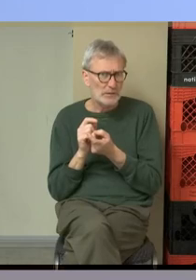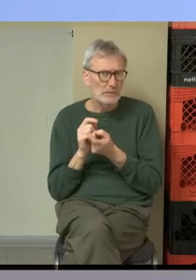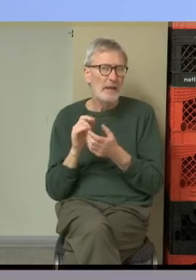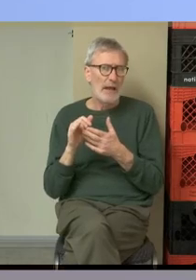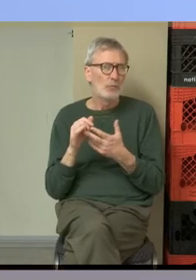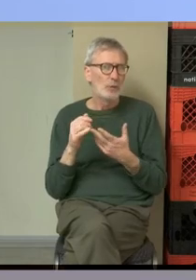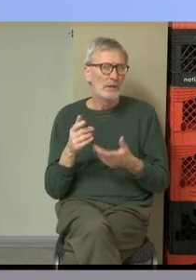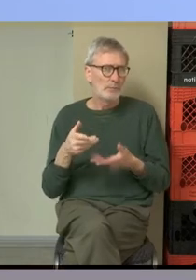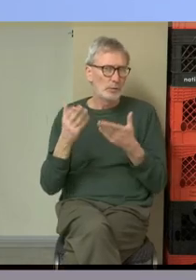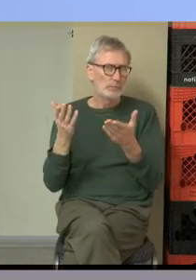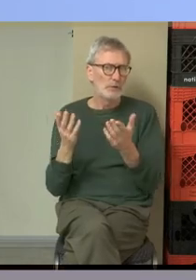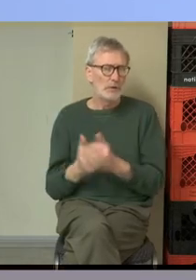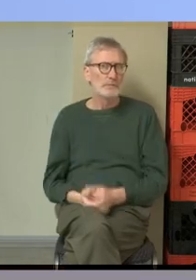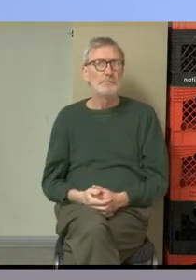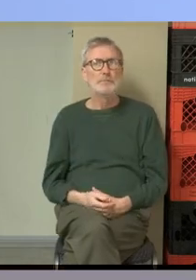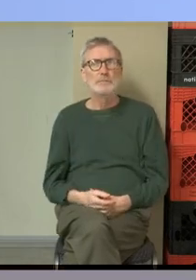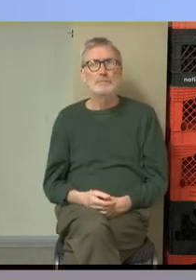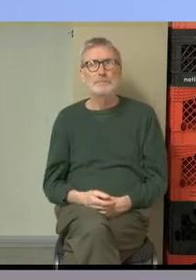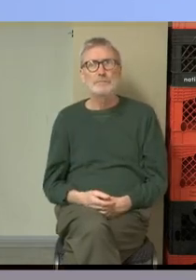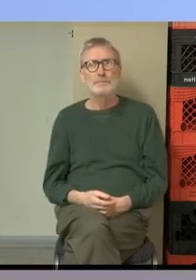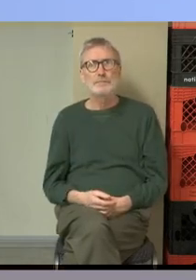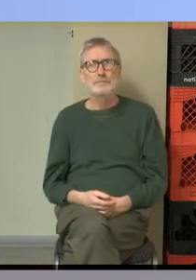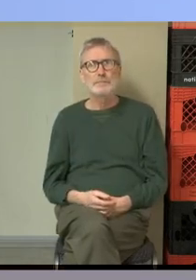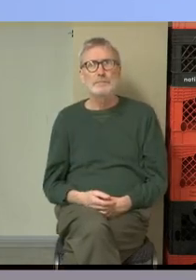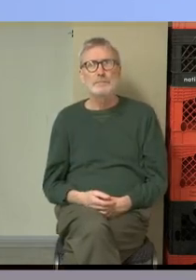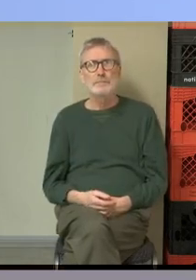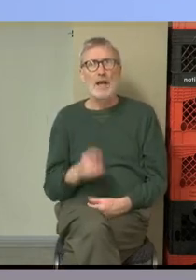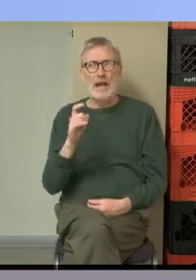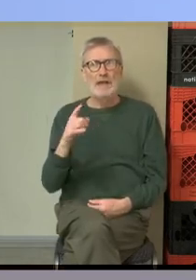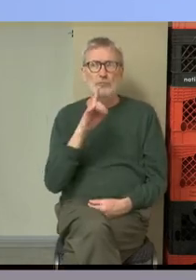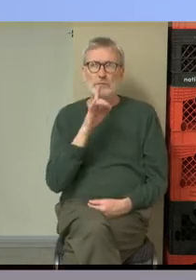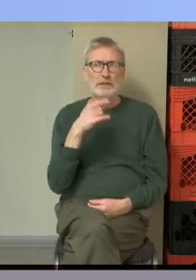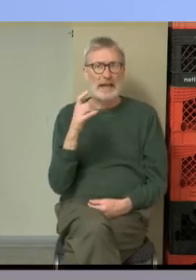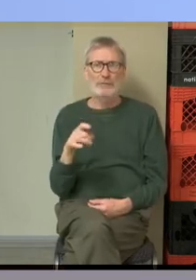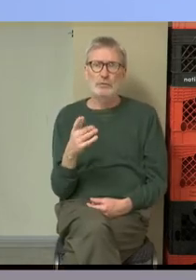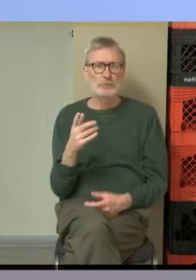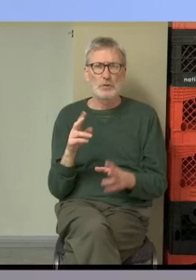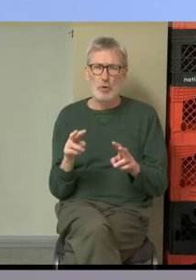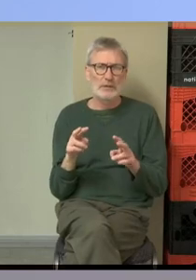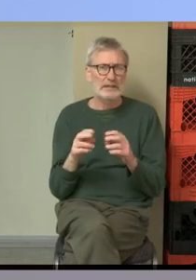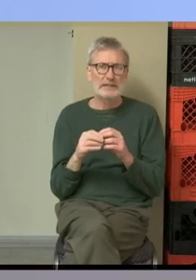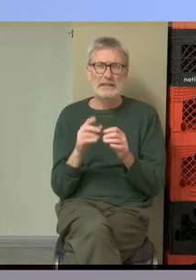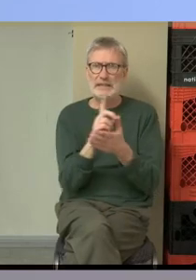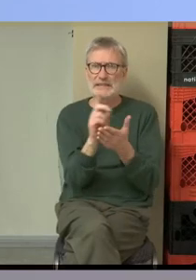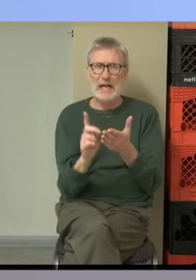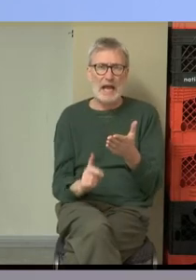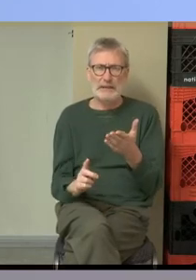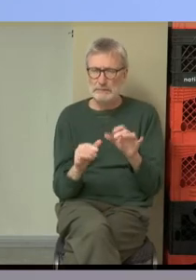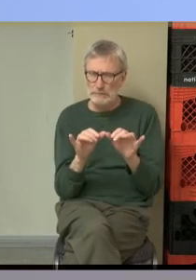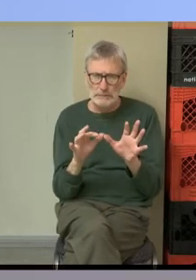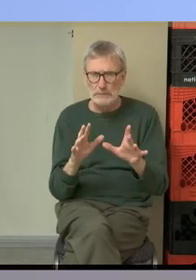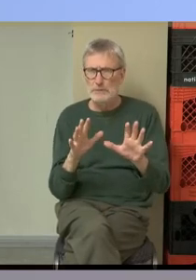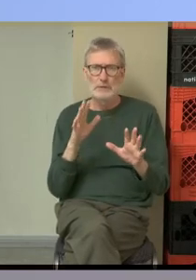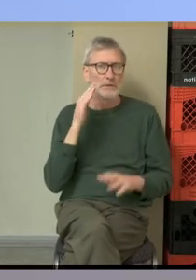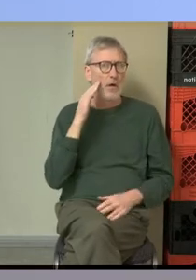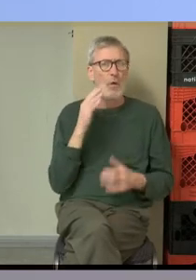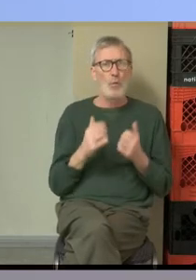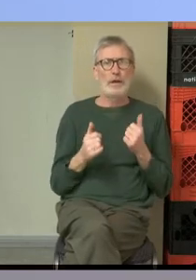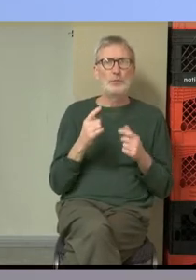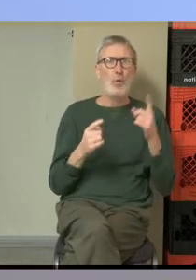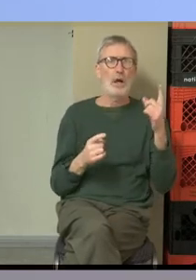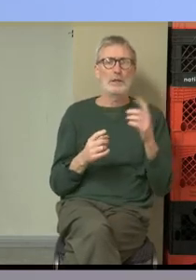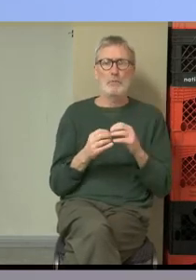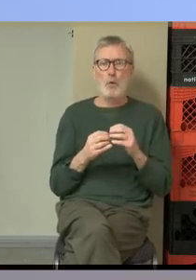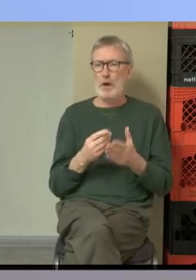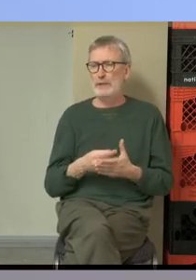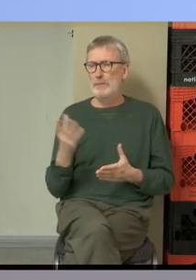both spaces. I think we have to really get into the design of it to know what costs more.